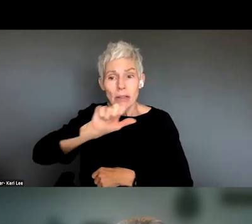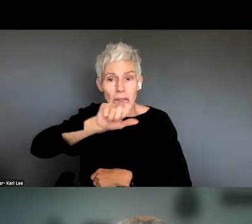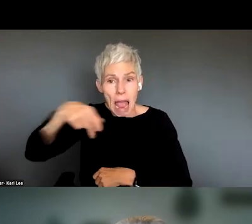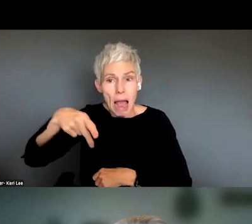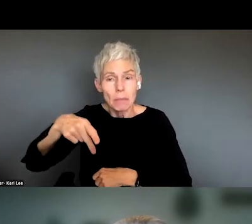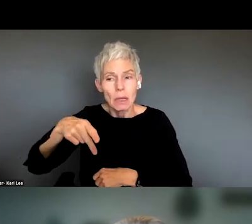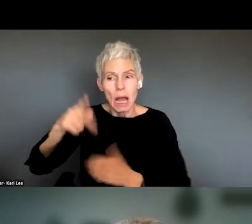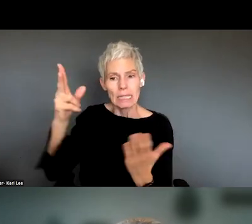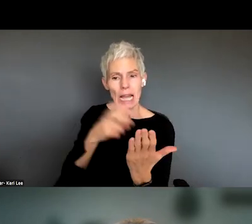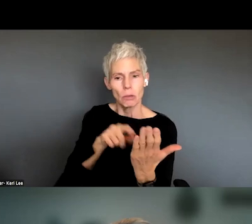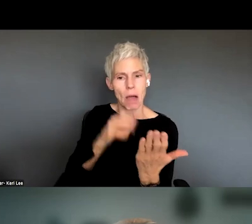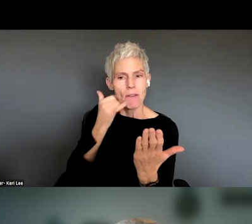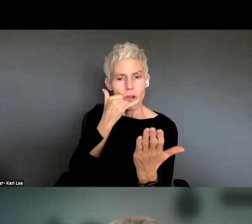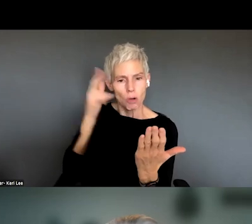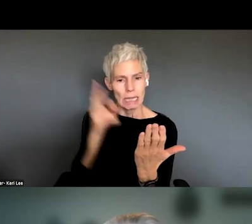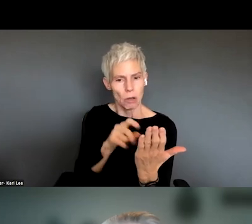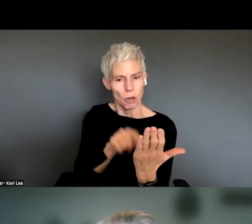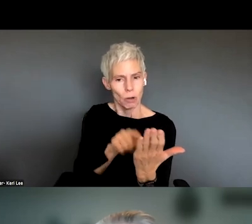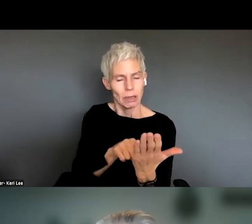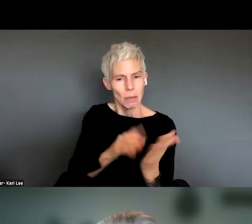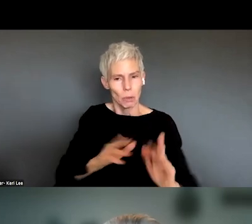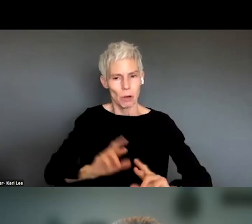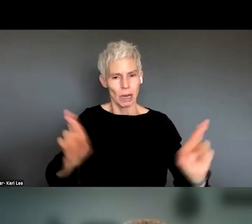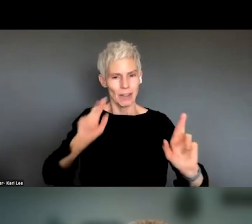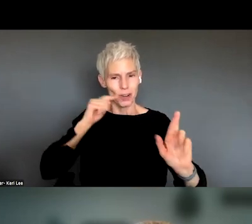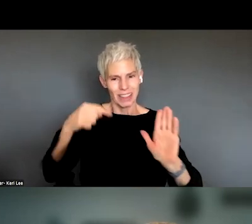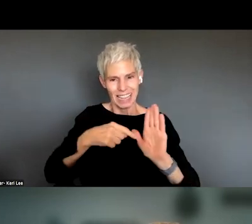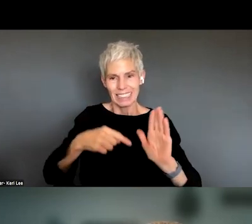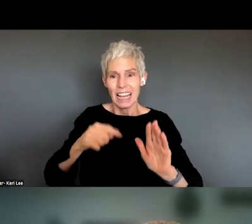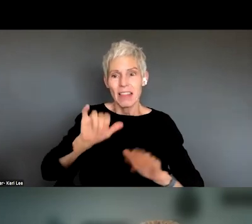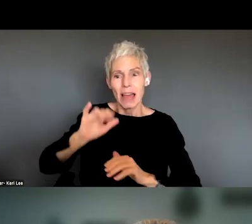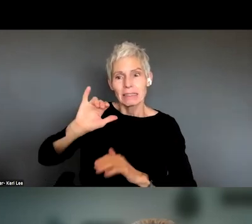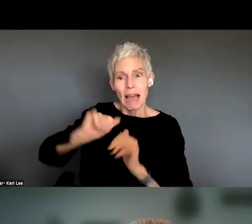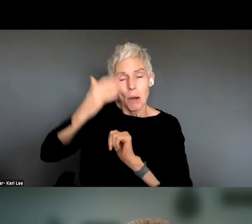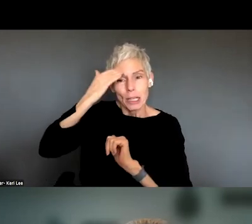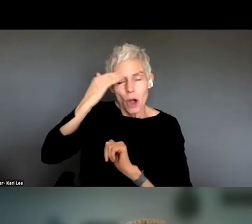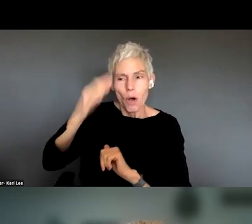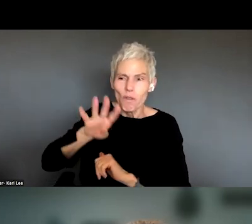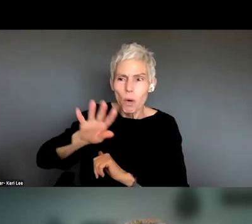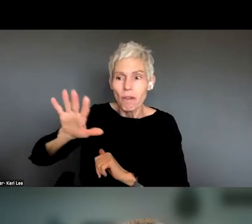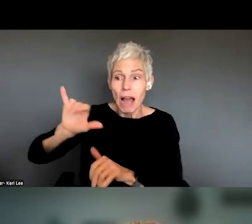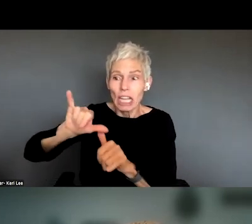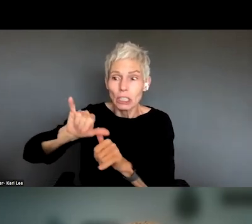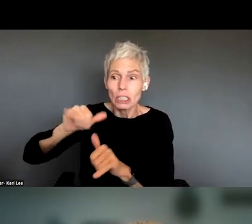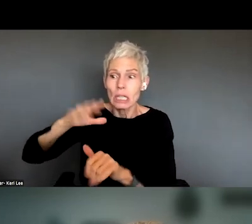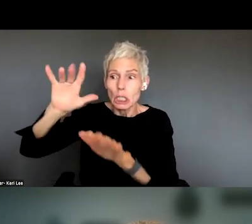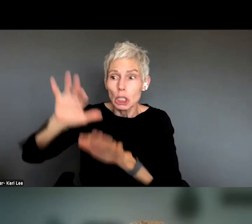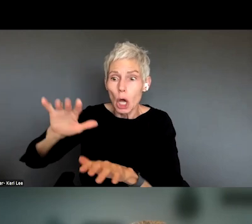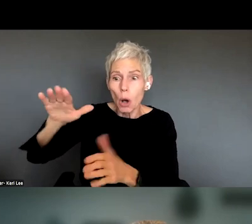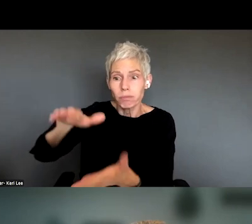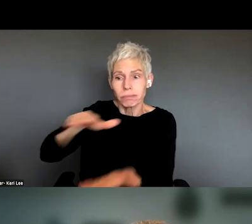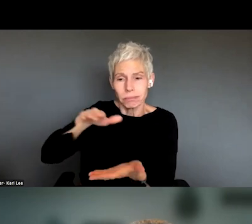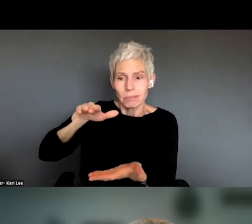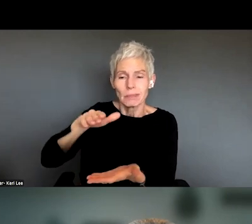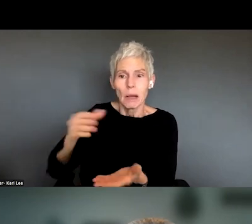my phone when I was preparing for this, and that's how I know I'm going to get another 4 or 5 inches of snow. I'm in a couple days. You might get a battery operated